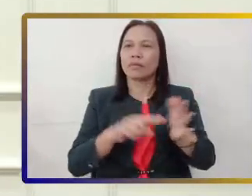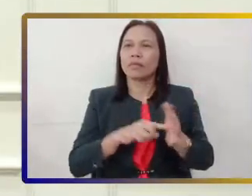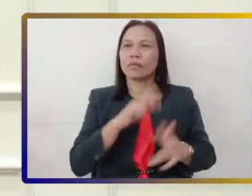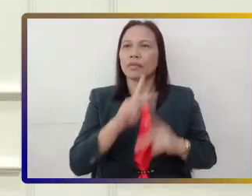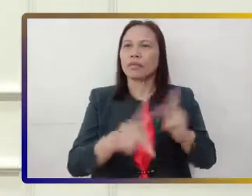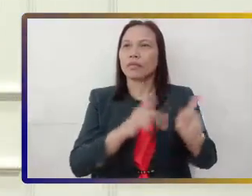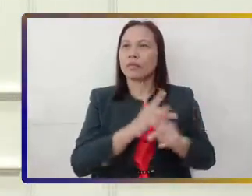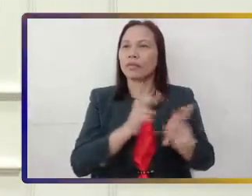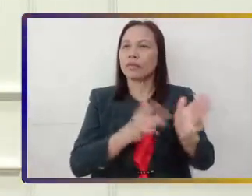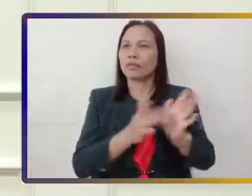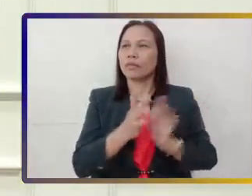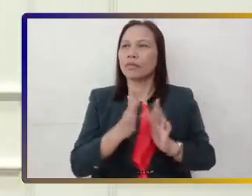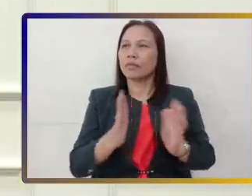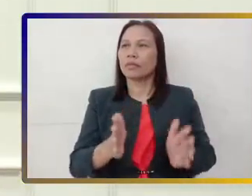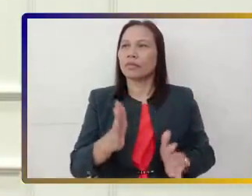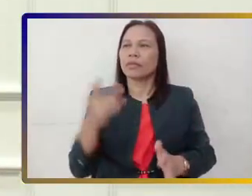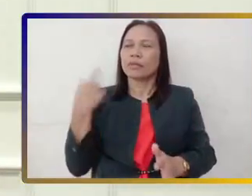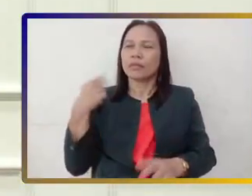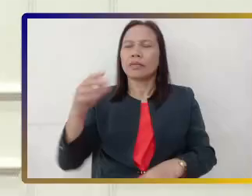tradition